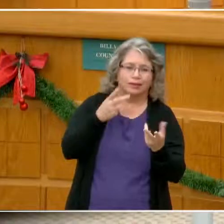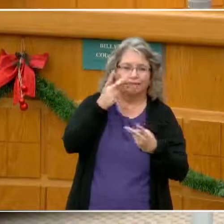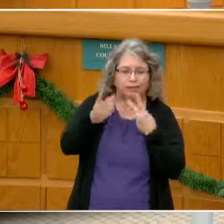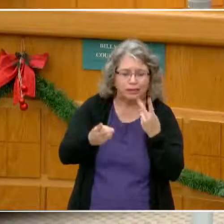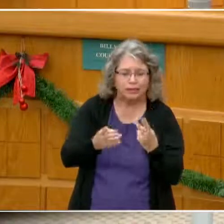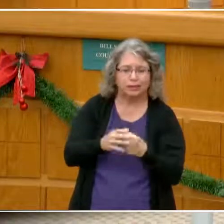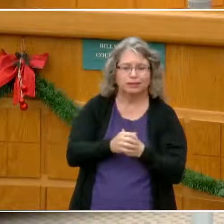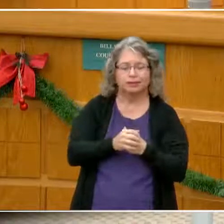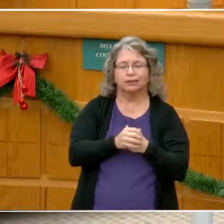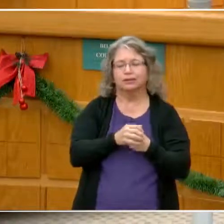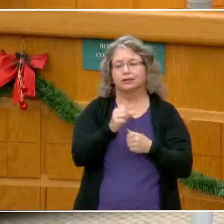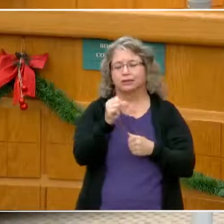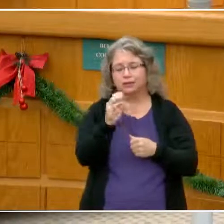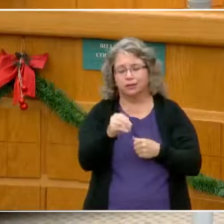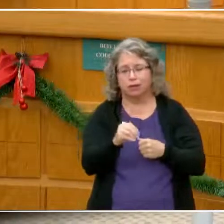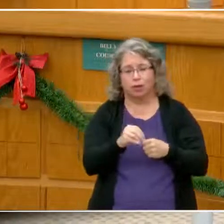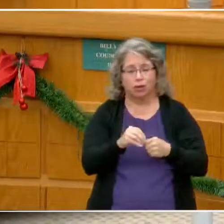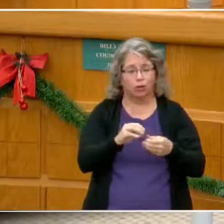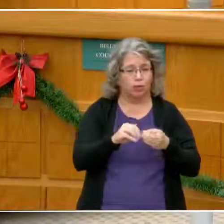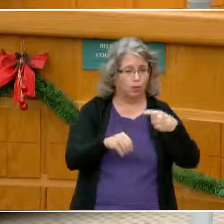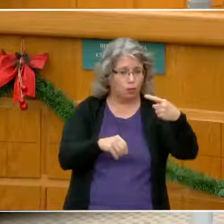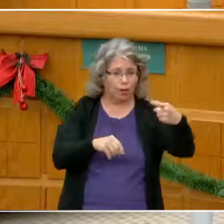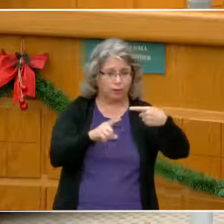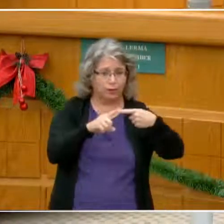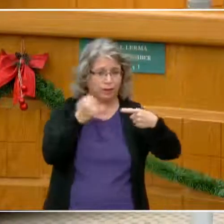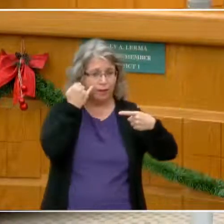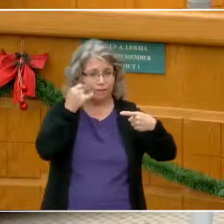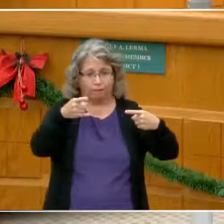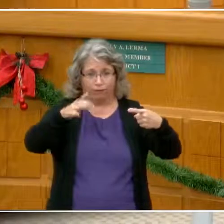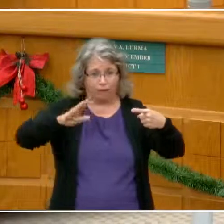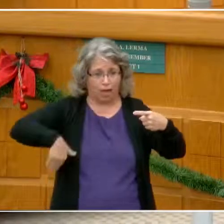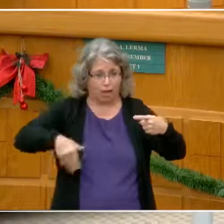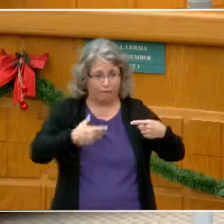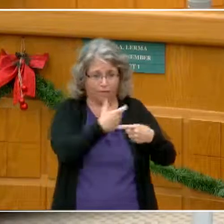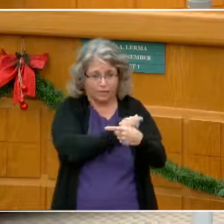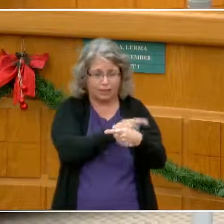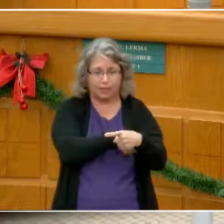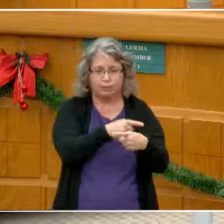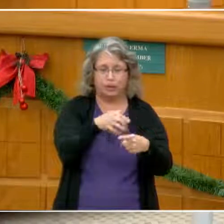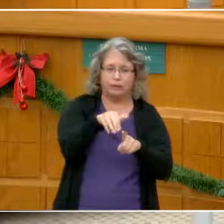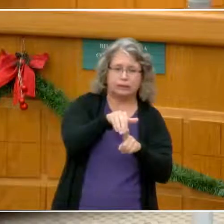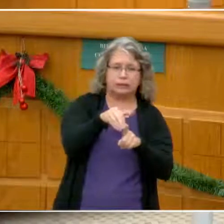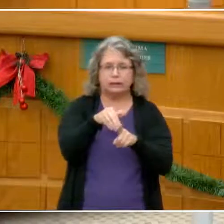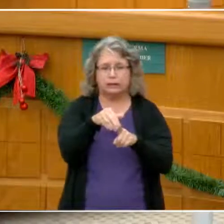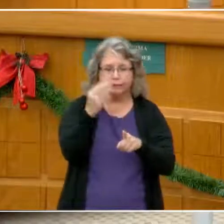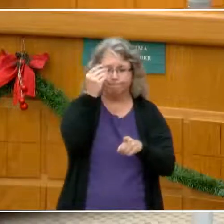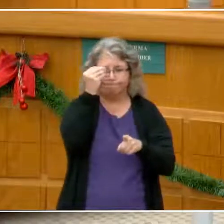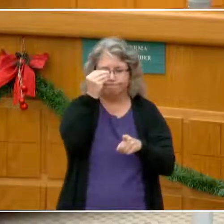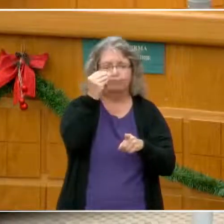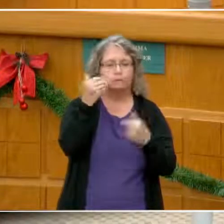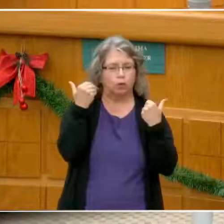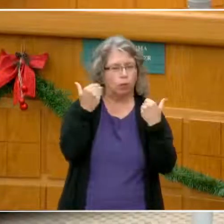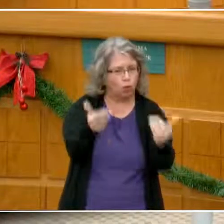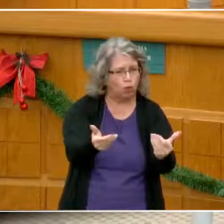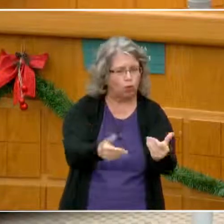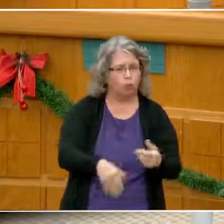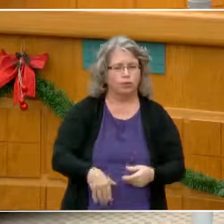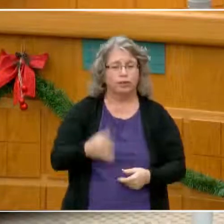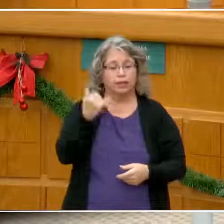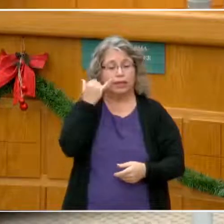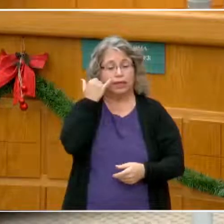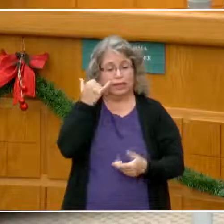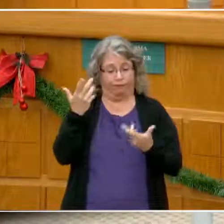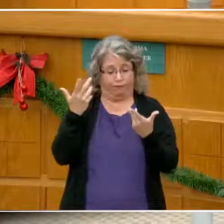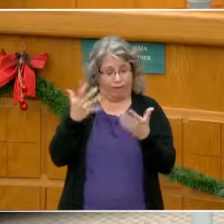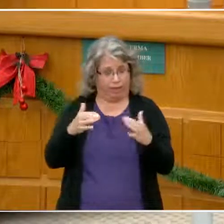have been thinking about it, now is the time to go get vaccinated. If you are fully vaccinated with Moderna, Pfizer, or J&J, now is the time to